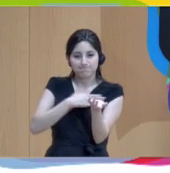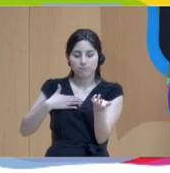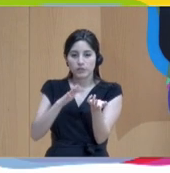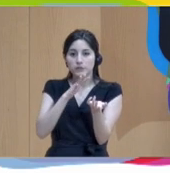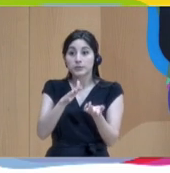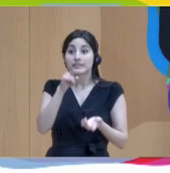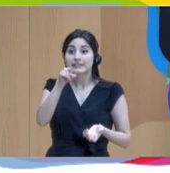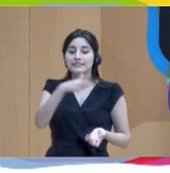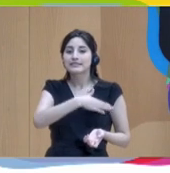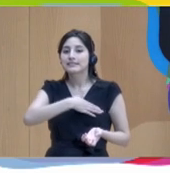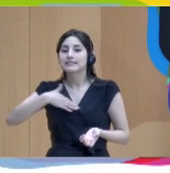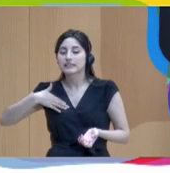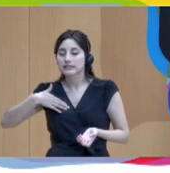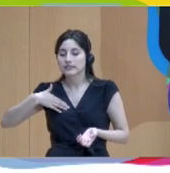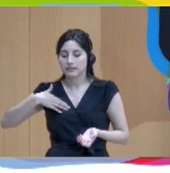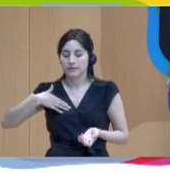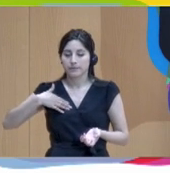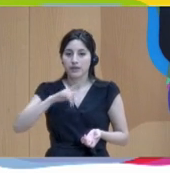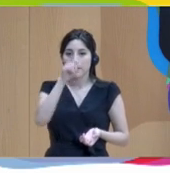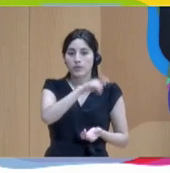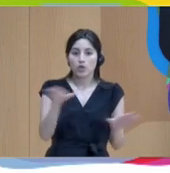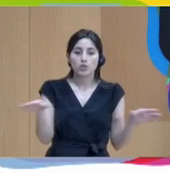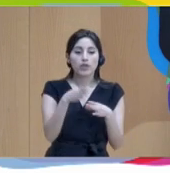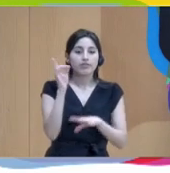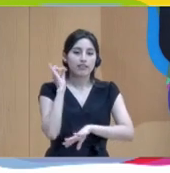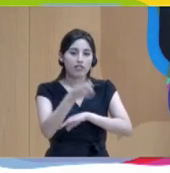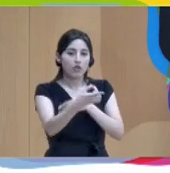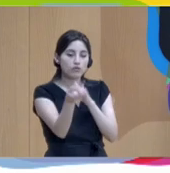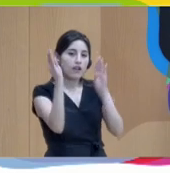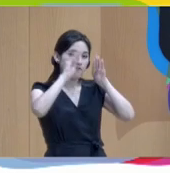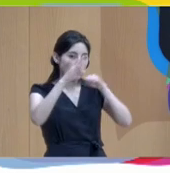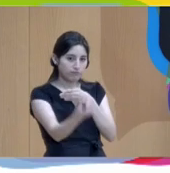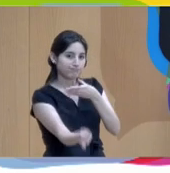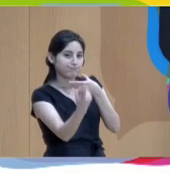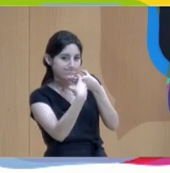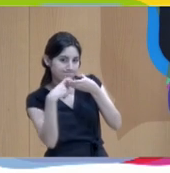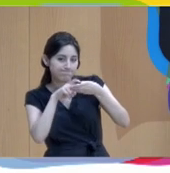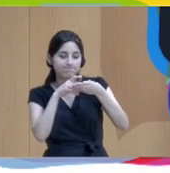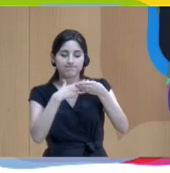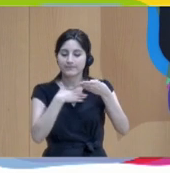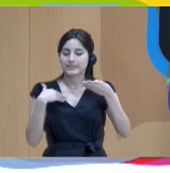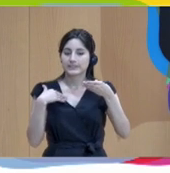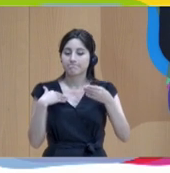has happened here. We have trained management people,